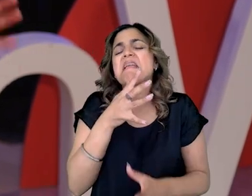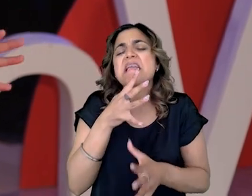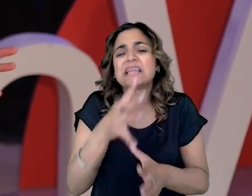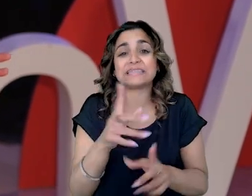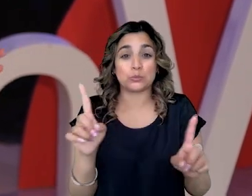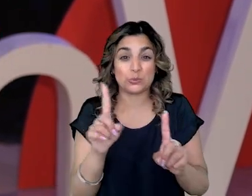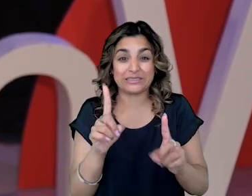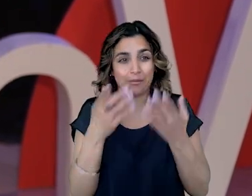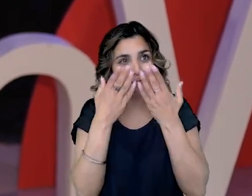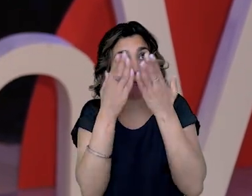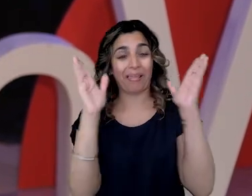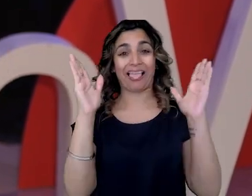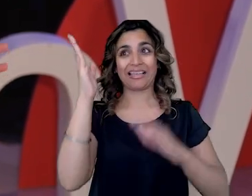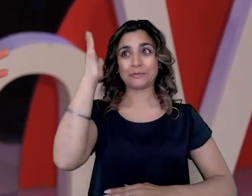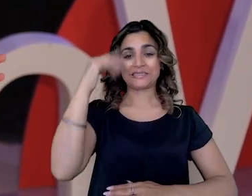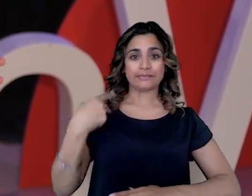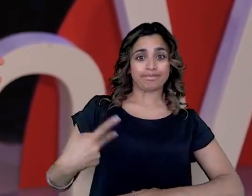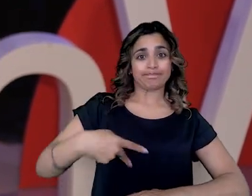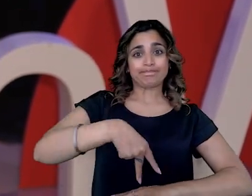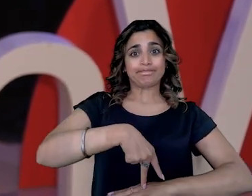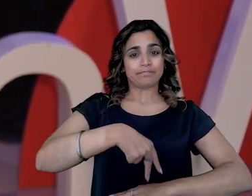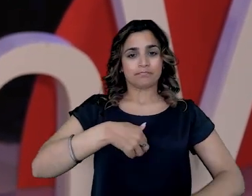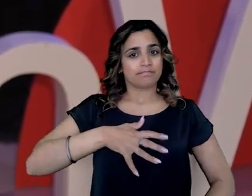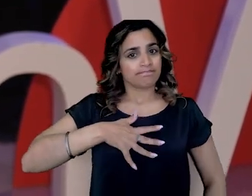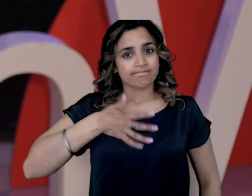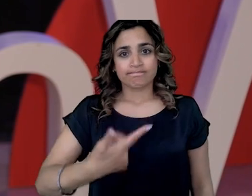i hated public speaking